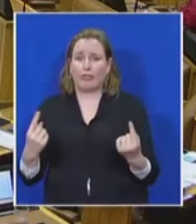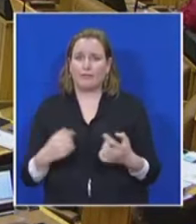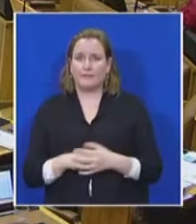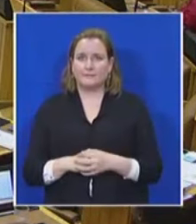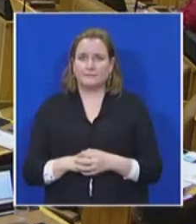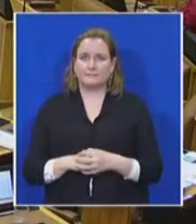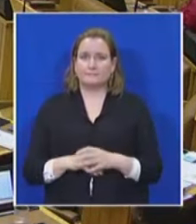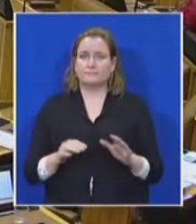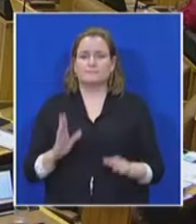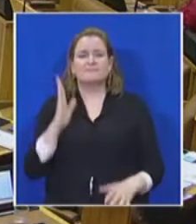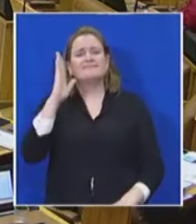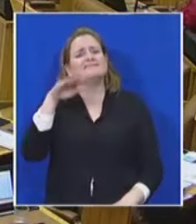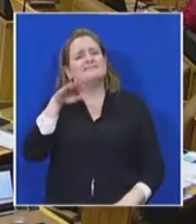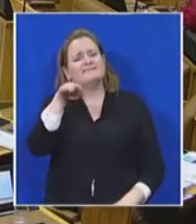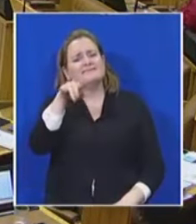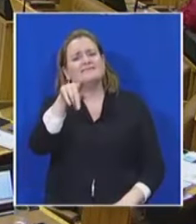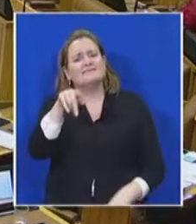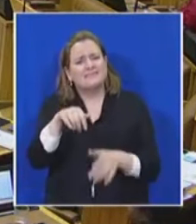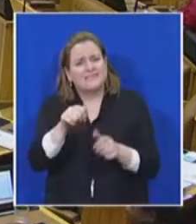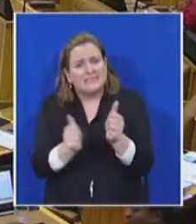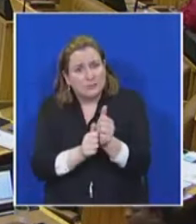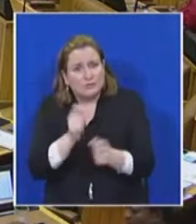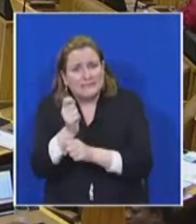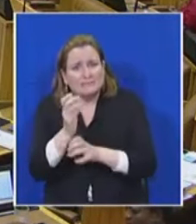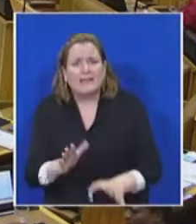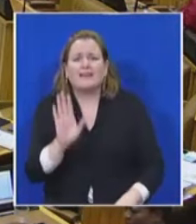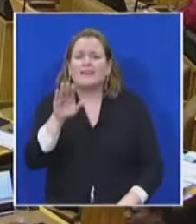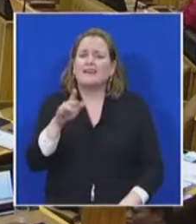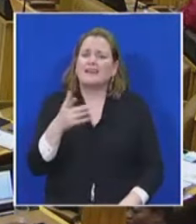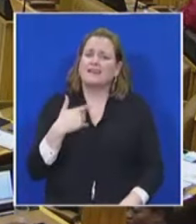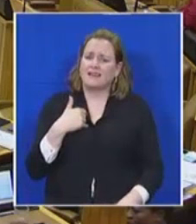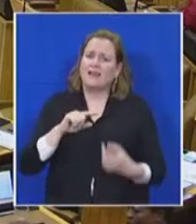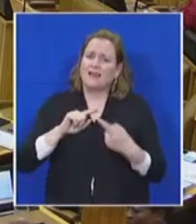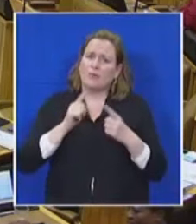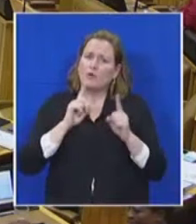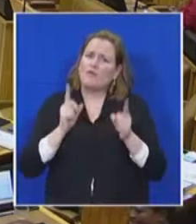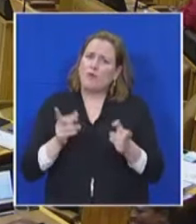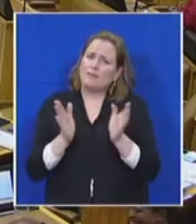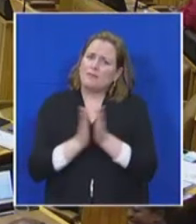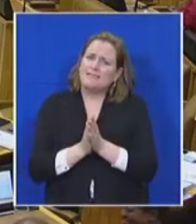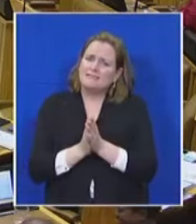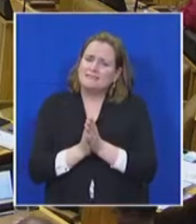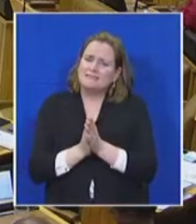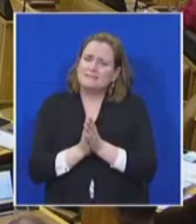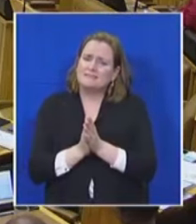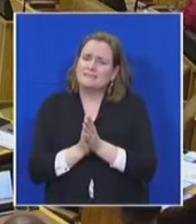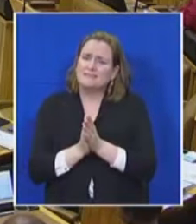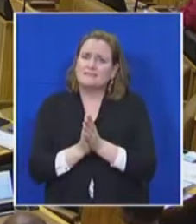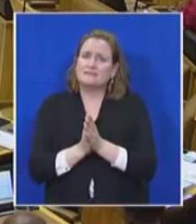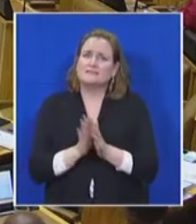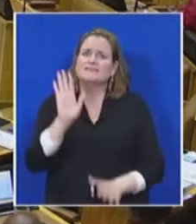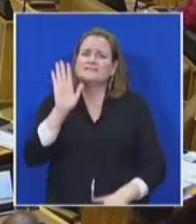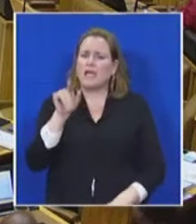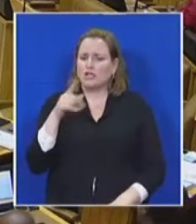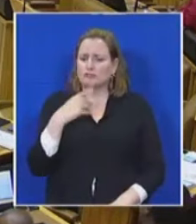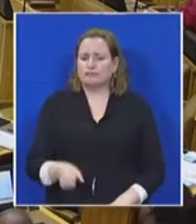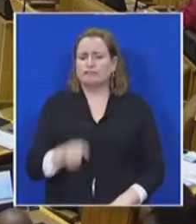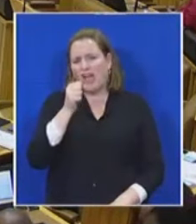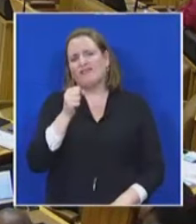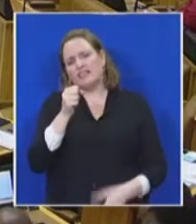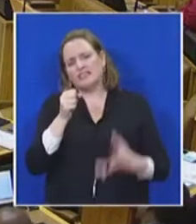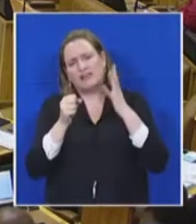Deputy Speaker, can I call a point of order on Zwane? He just switched on the microphone and